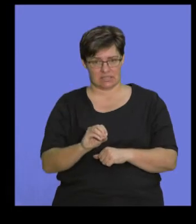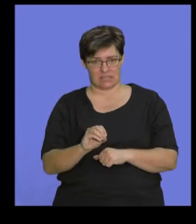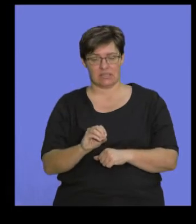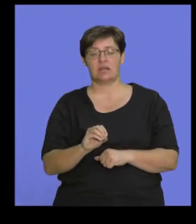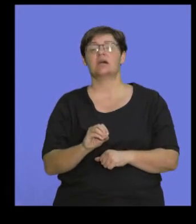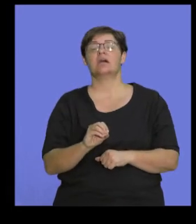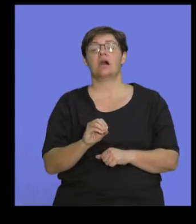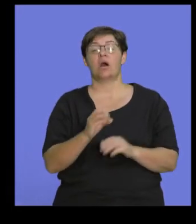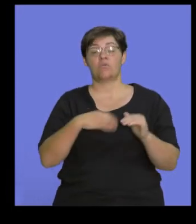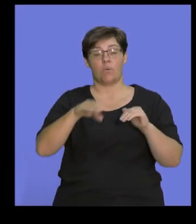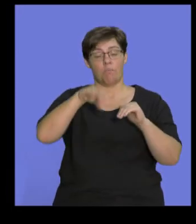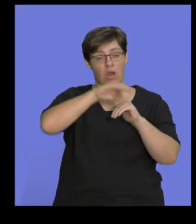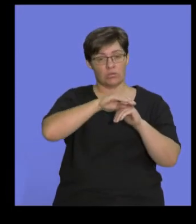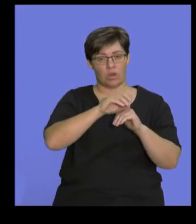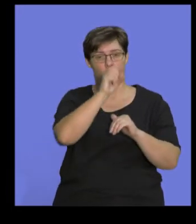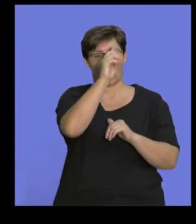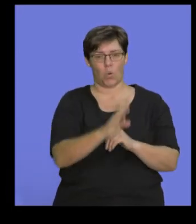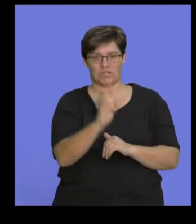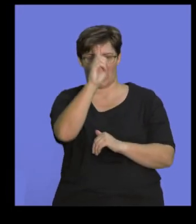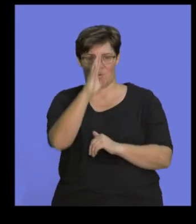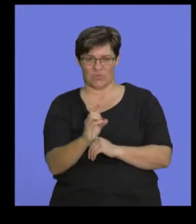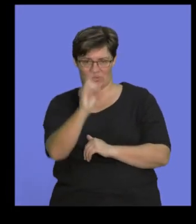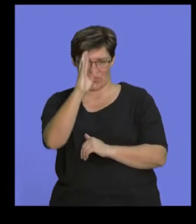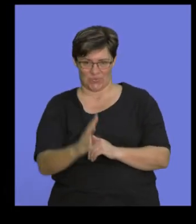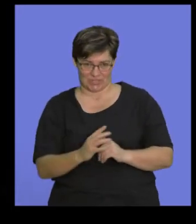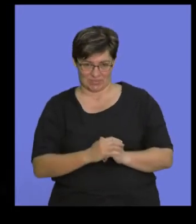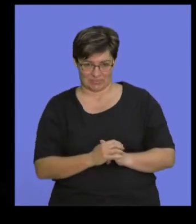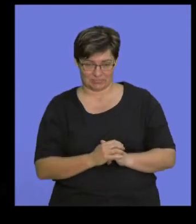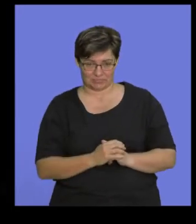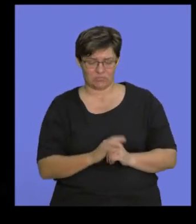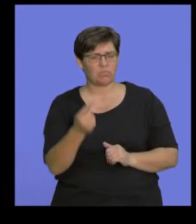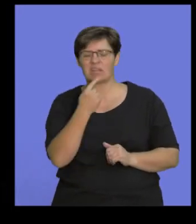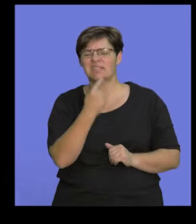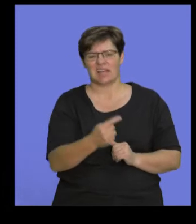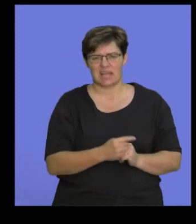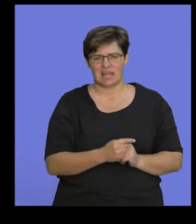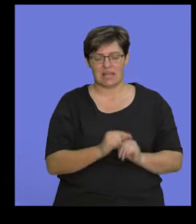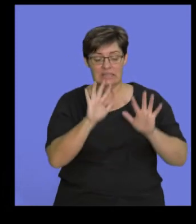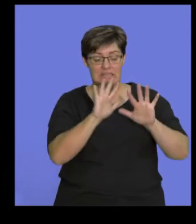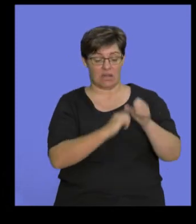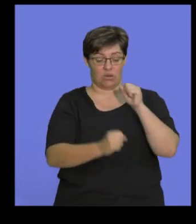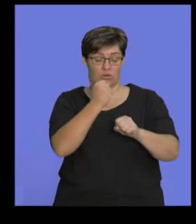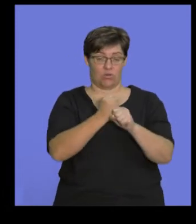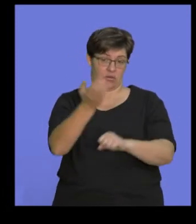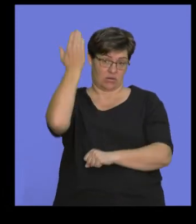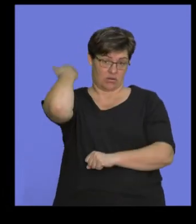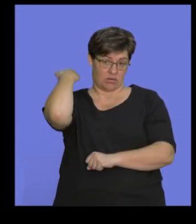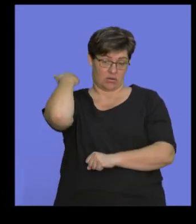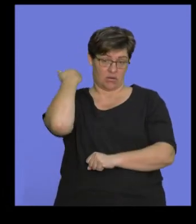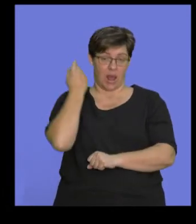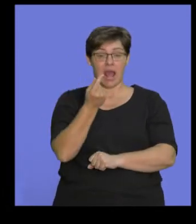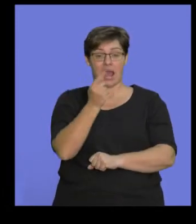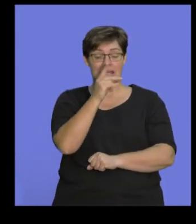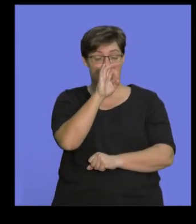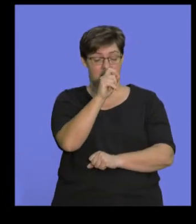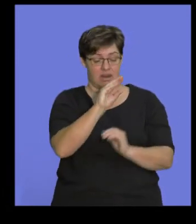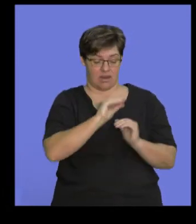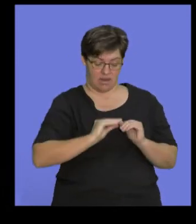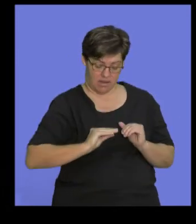are doing here, what they are saying is 10 years ago, there was an investment that Kian actually opened, right? And then